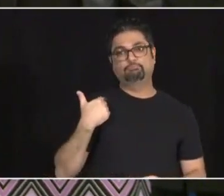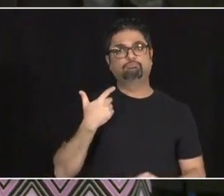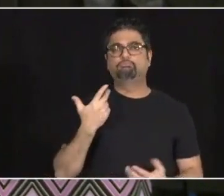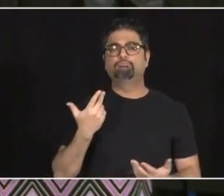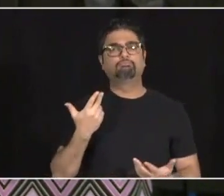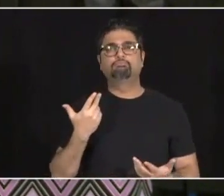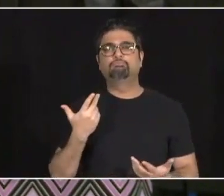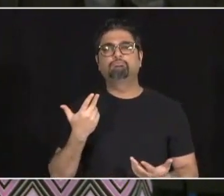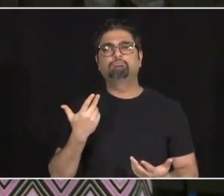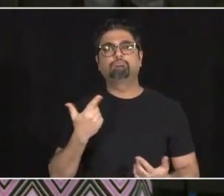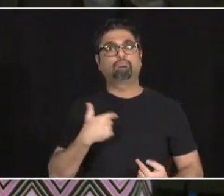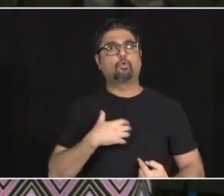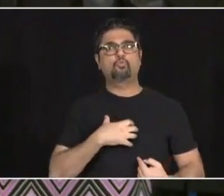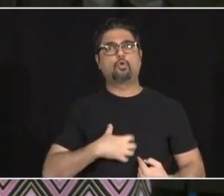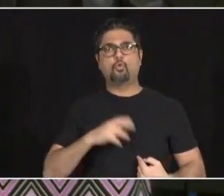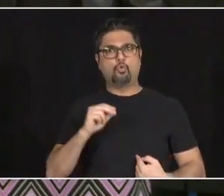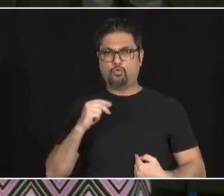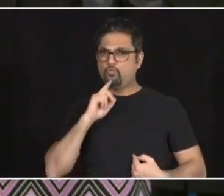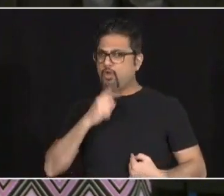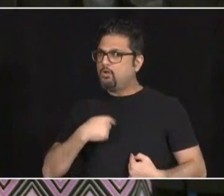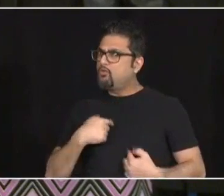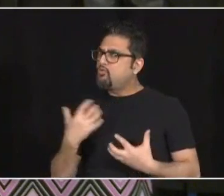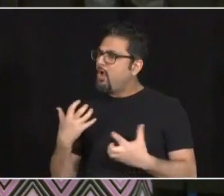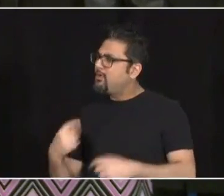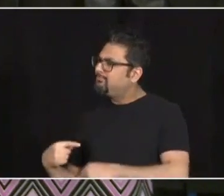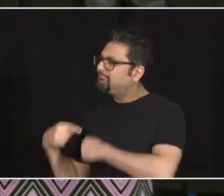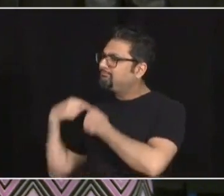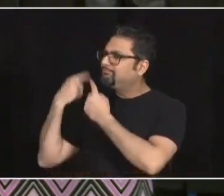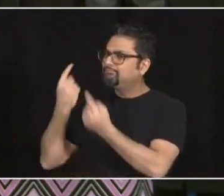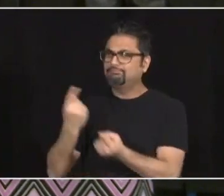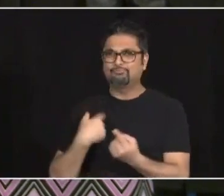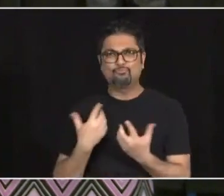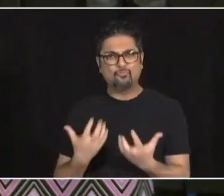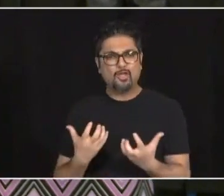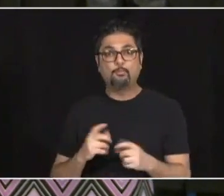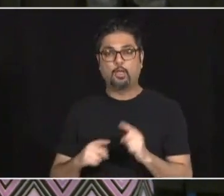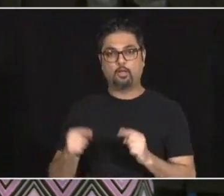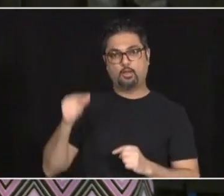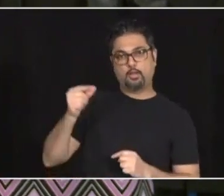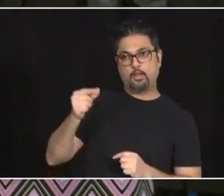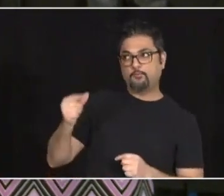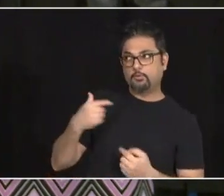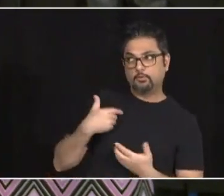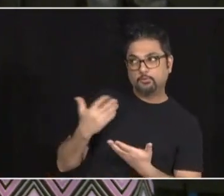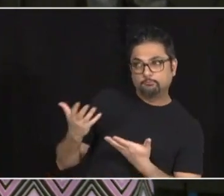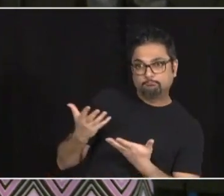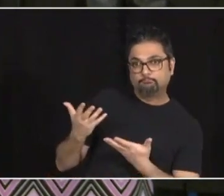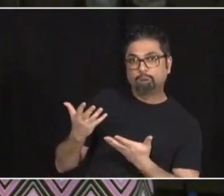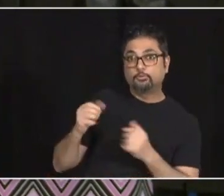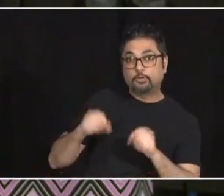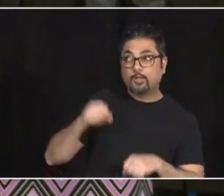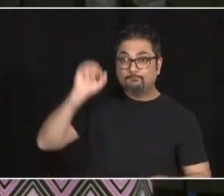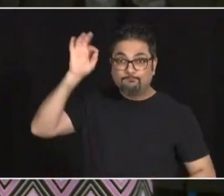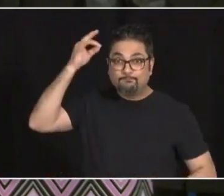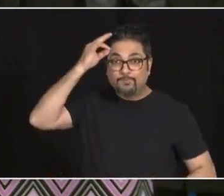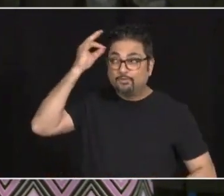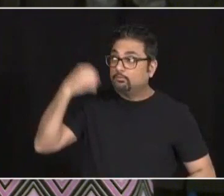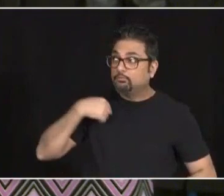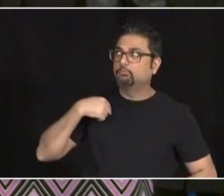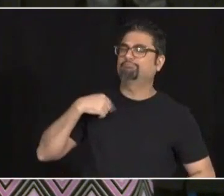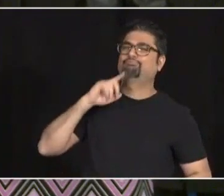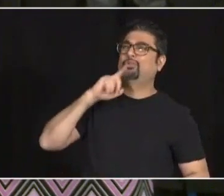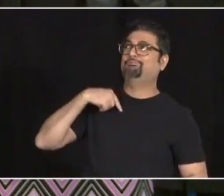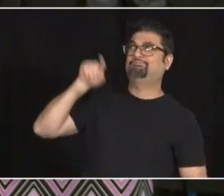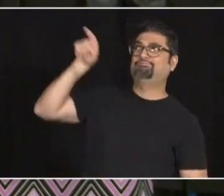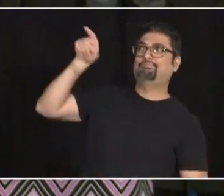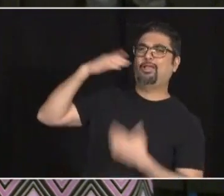from day one. The government didn't have the capacity at the time, and I want to thank the federal government. They played a massive